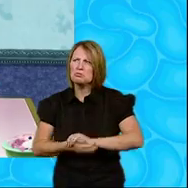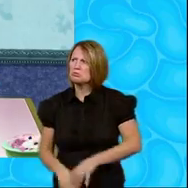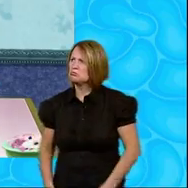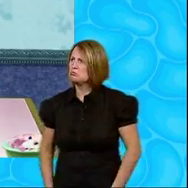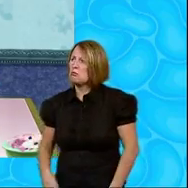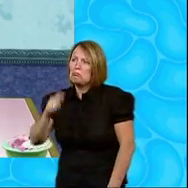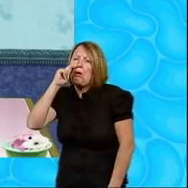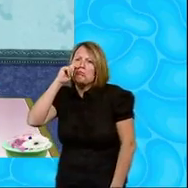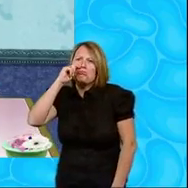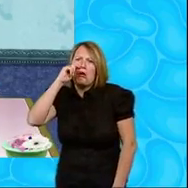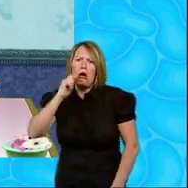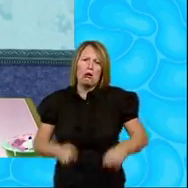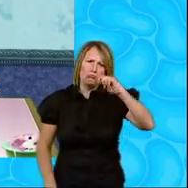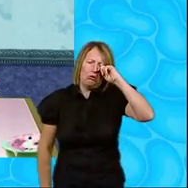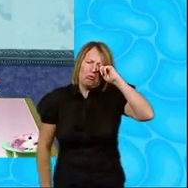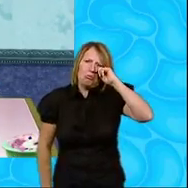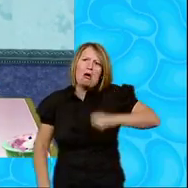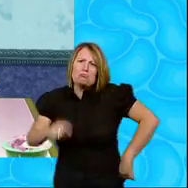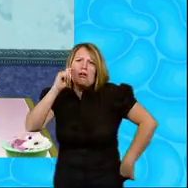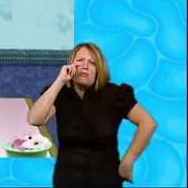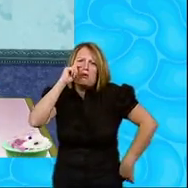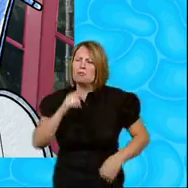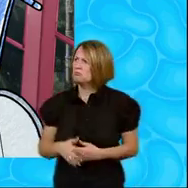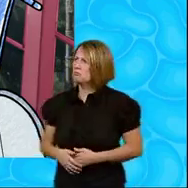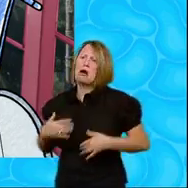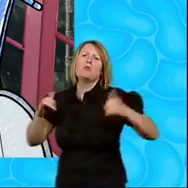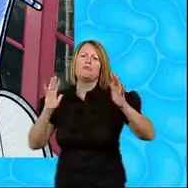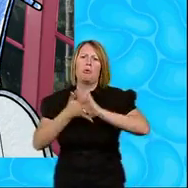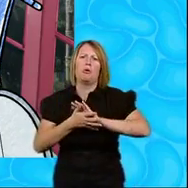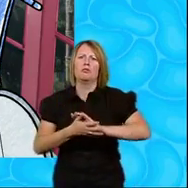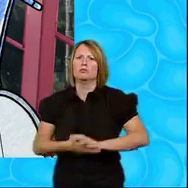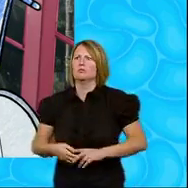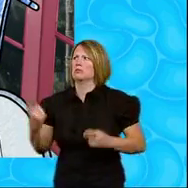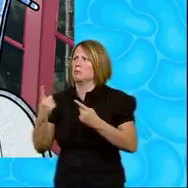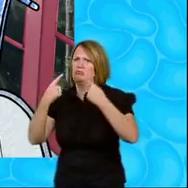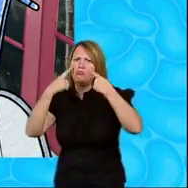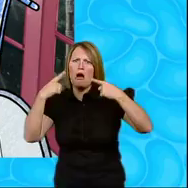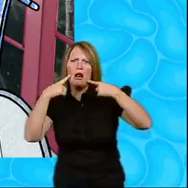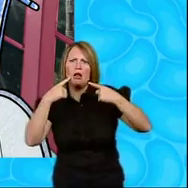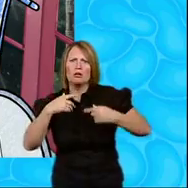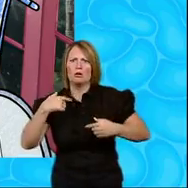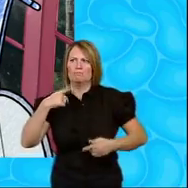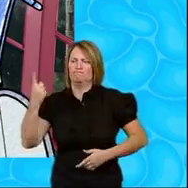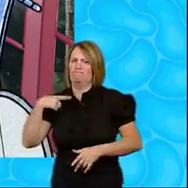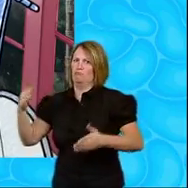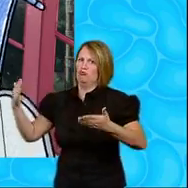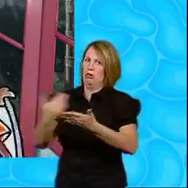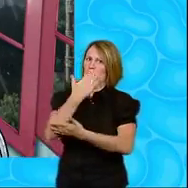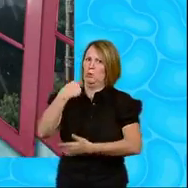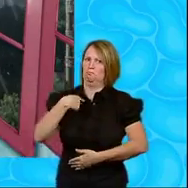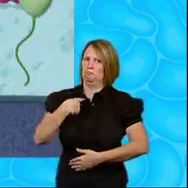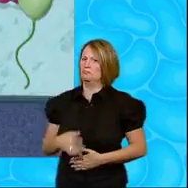ruined. I think my party's ruined. Someone's crying. This calls for a superhero